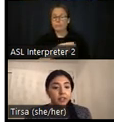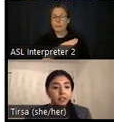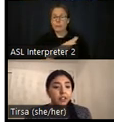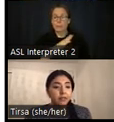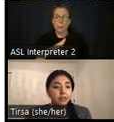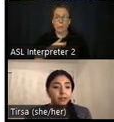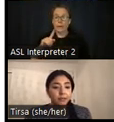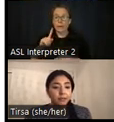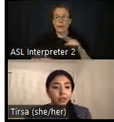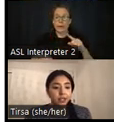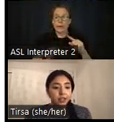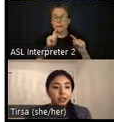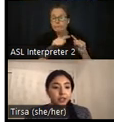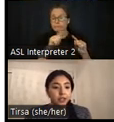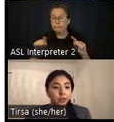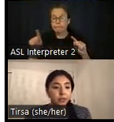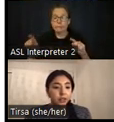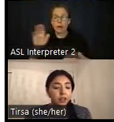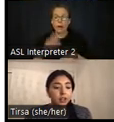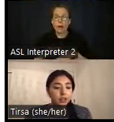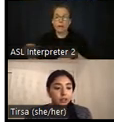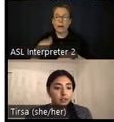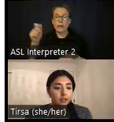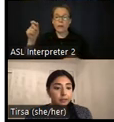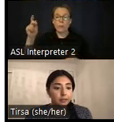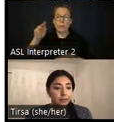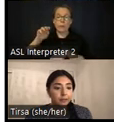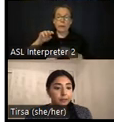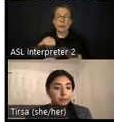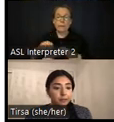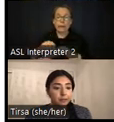other City of Portland advisory group.